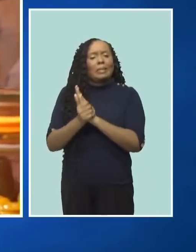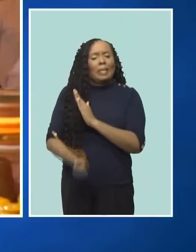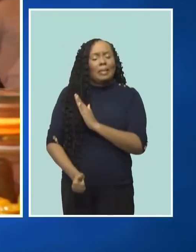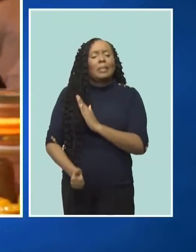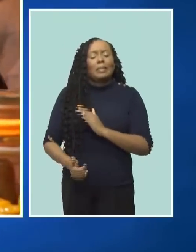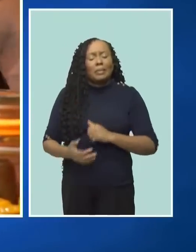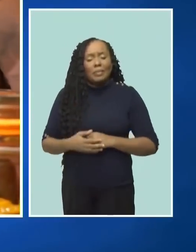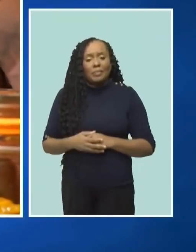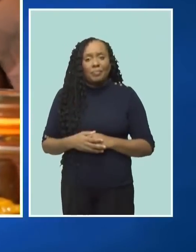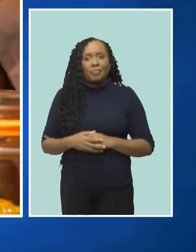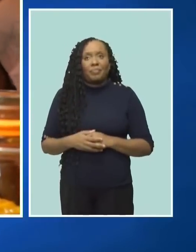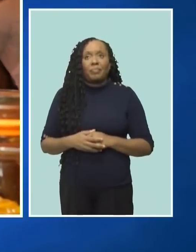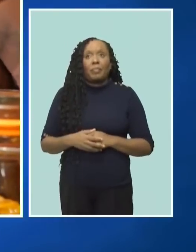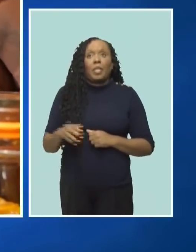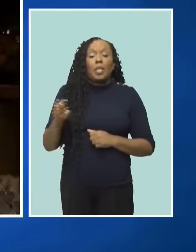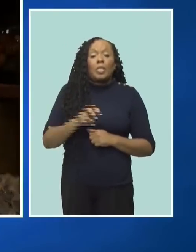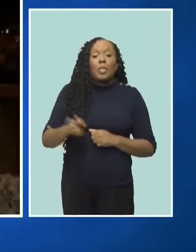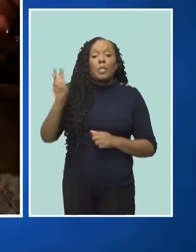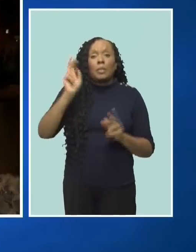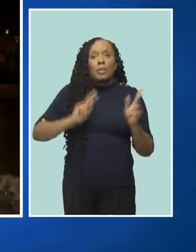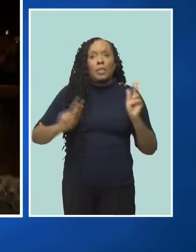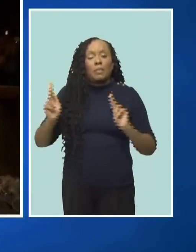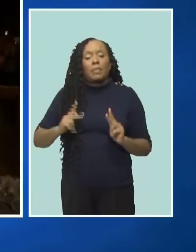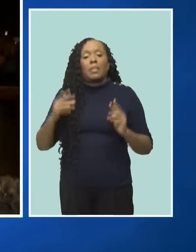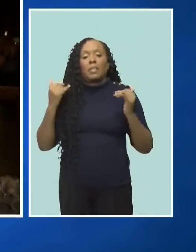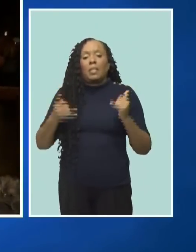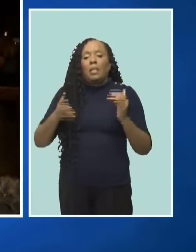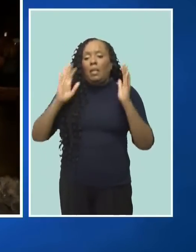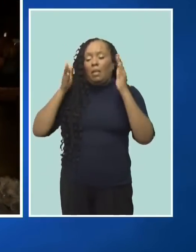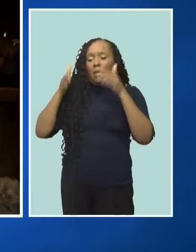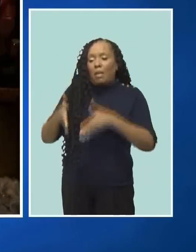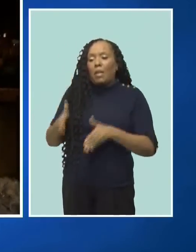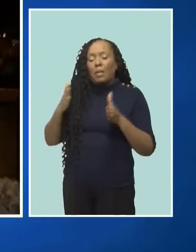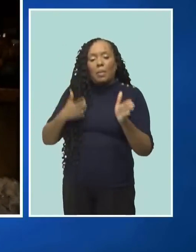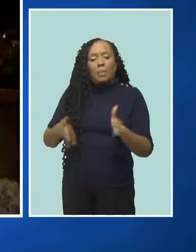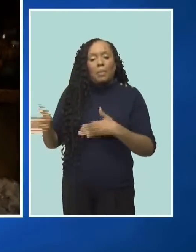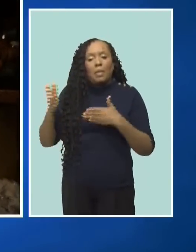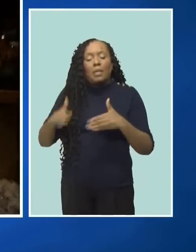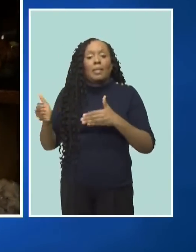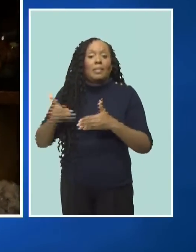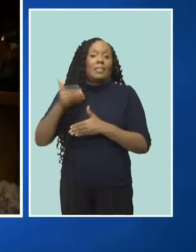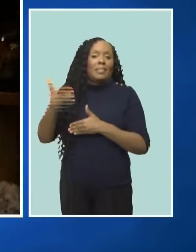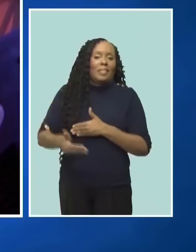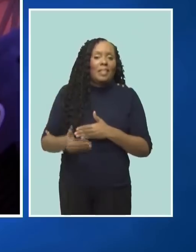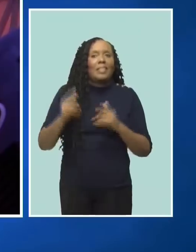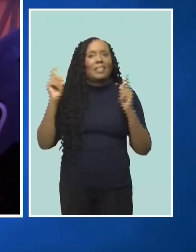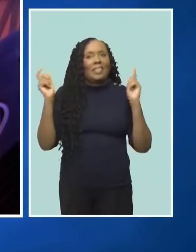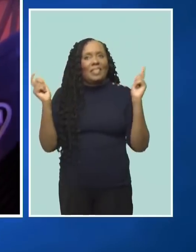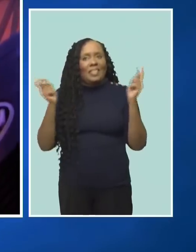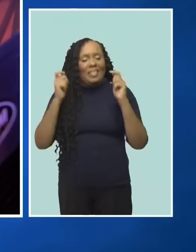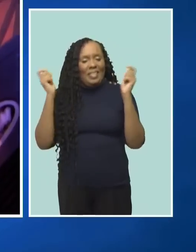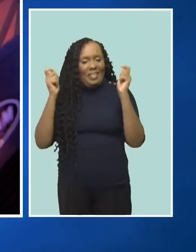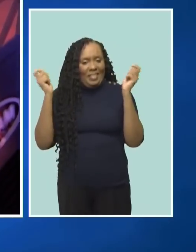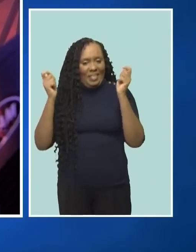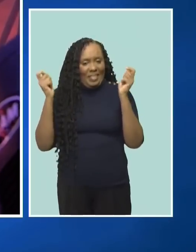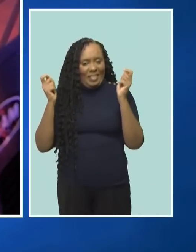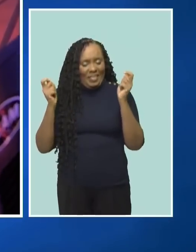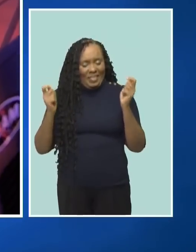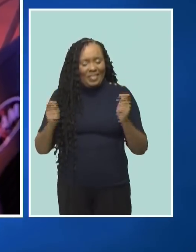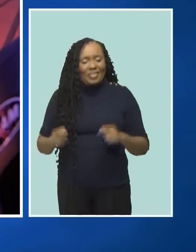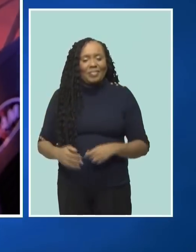world. Tourism officials now turn their attention to planning the next festival. Rachel